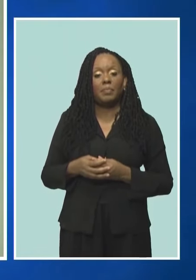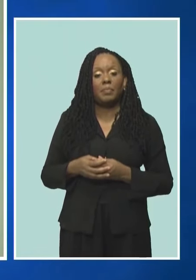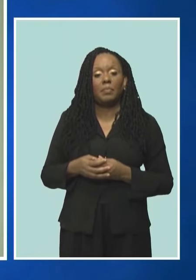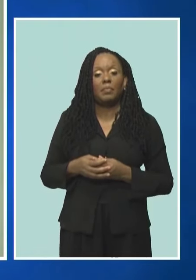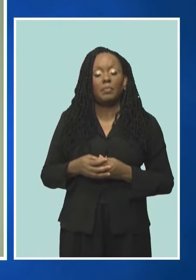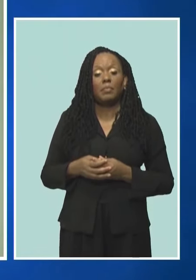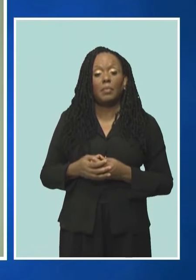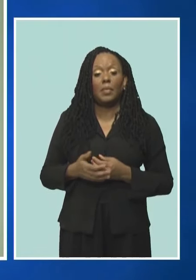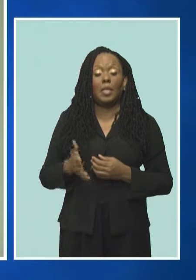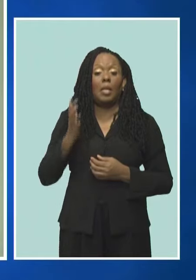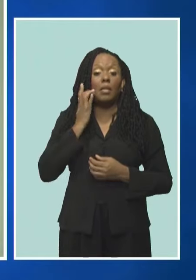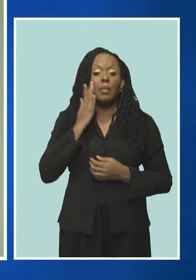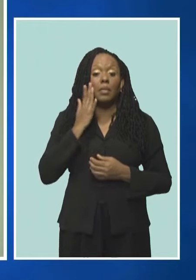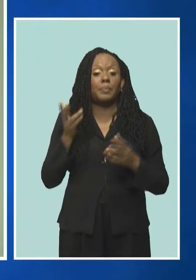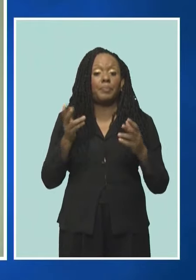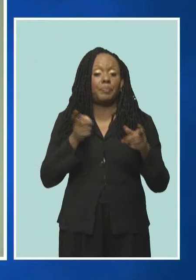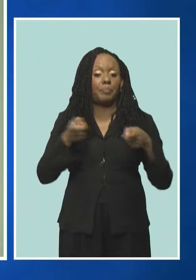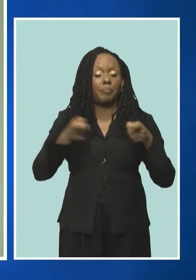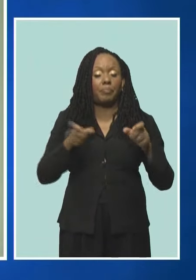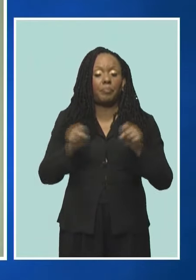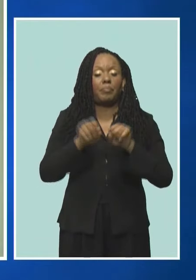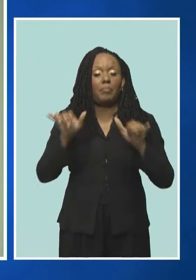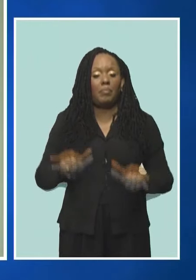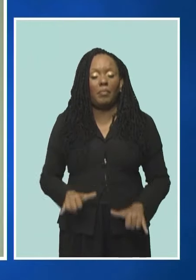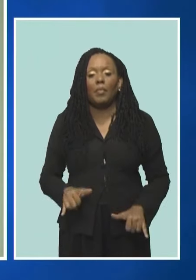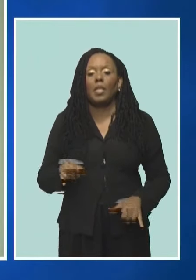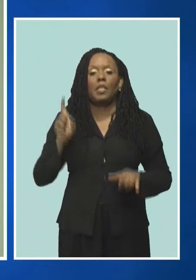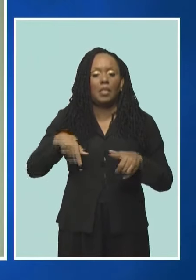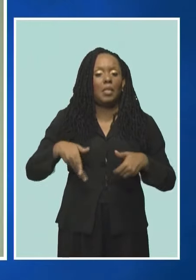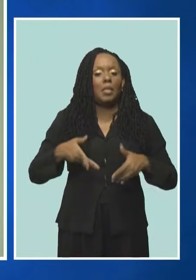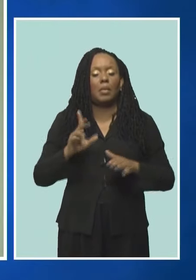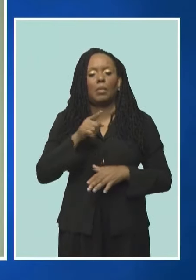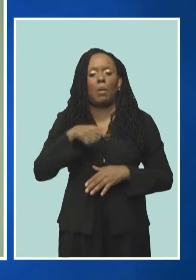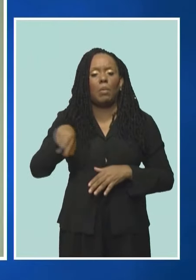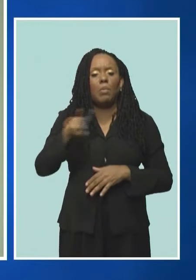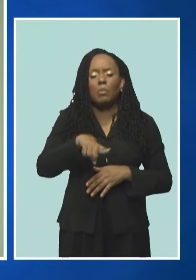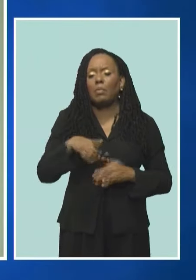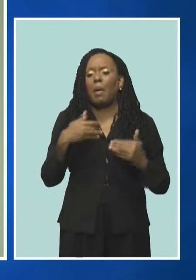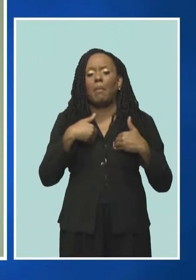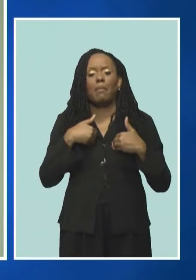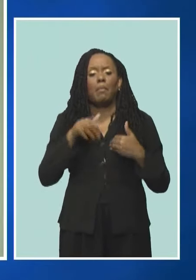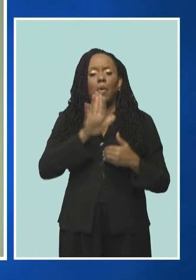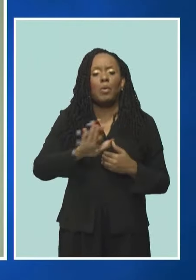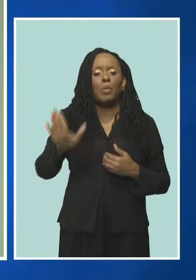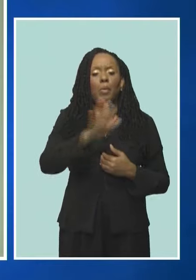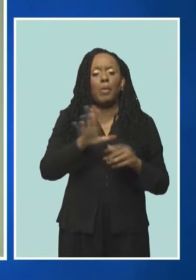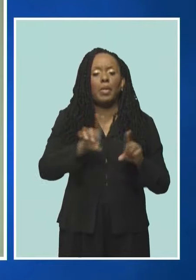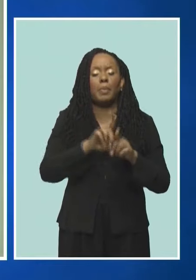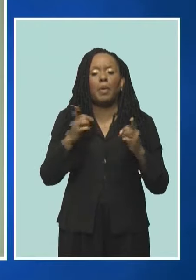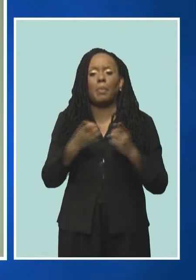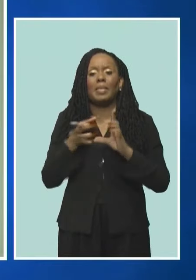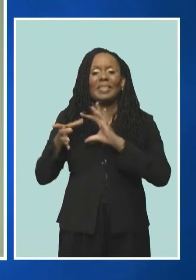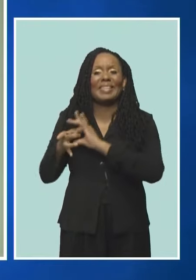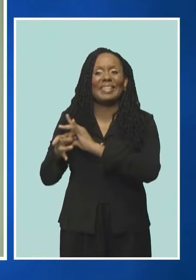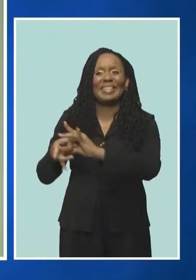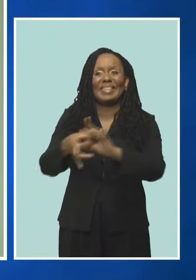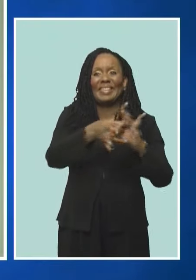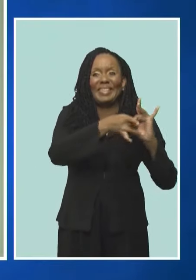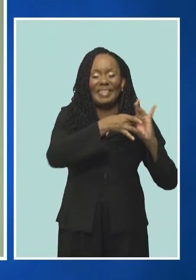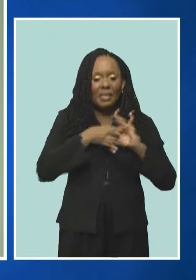that not just manages bookings, but allows you to interconnect every department and lets you run your hotel with ease and from a